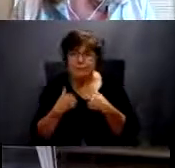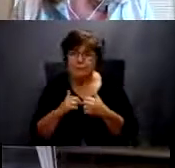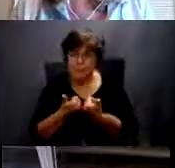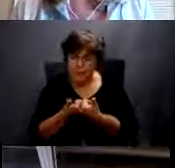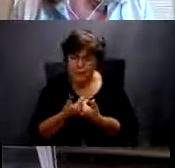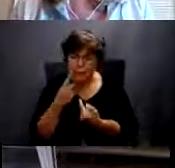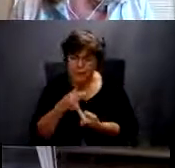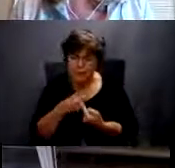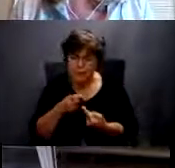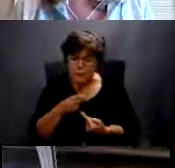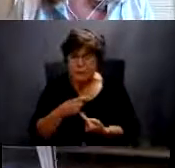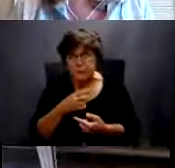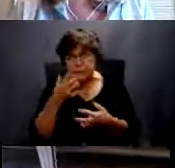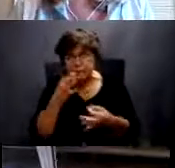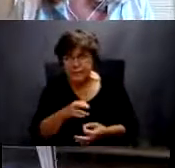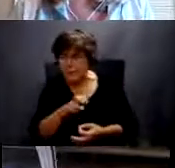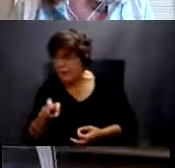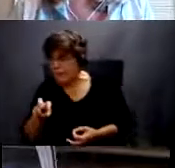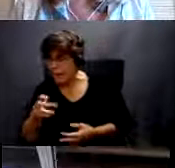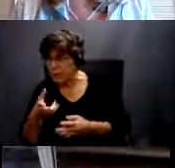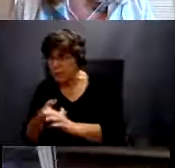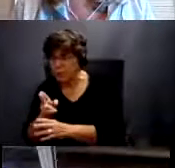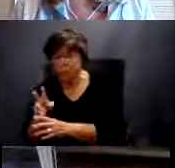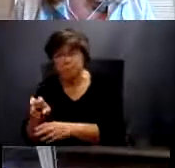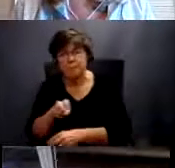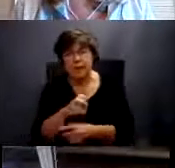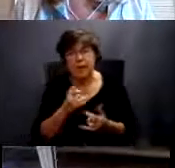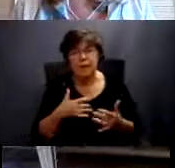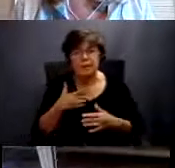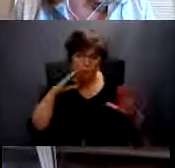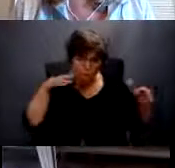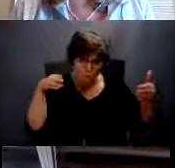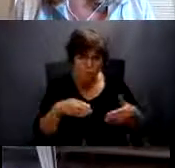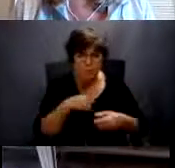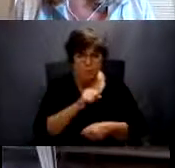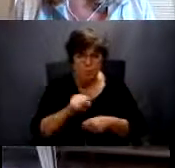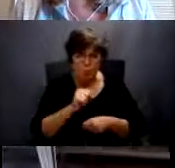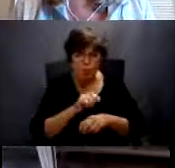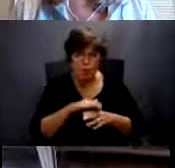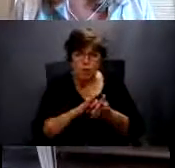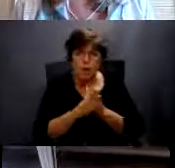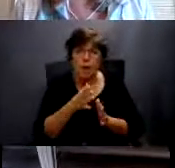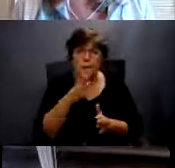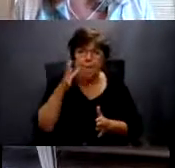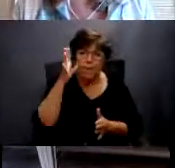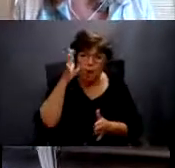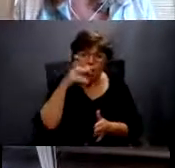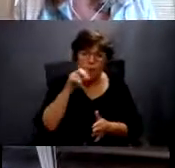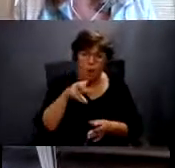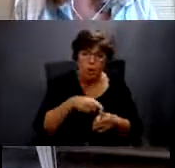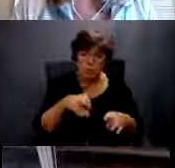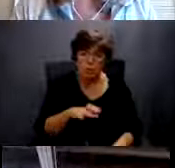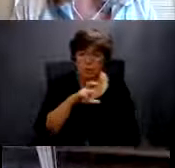also, I'm excited to be able to focus all of my energy on being a parent peer specialist.